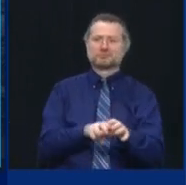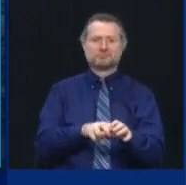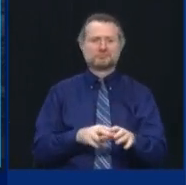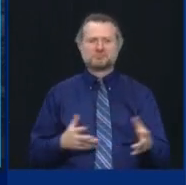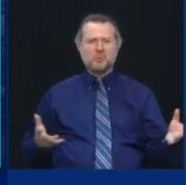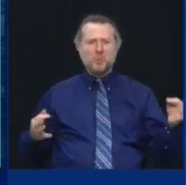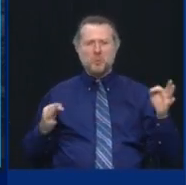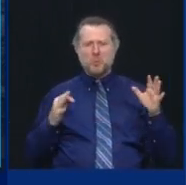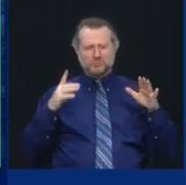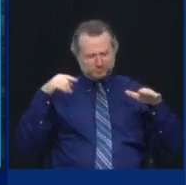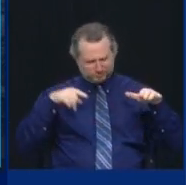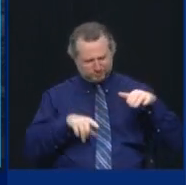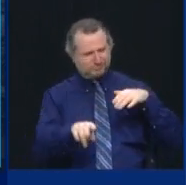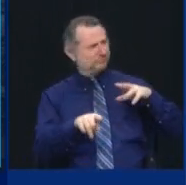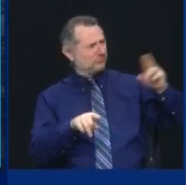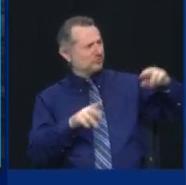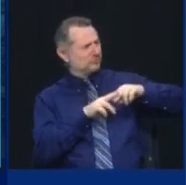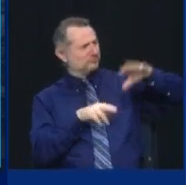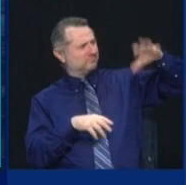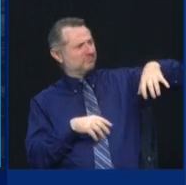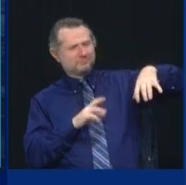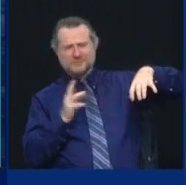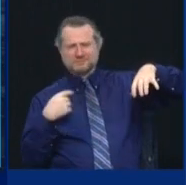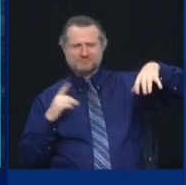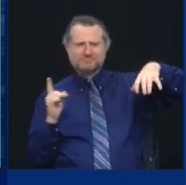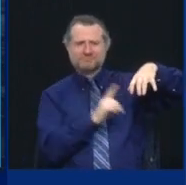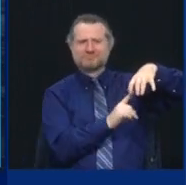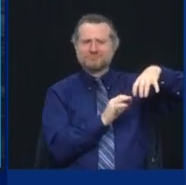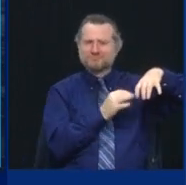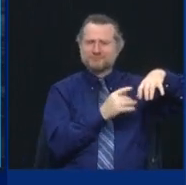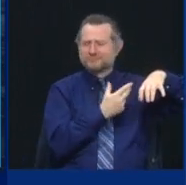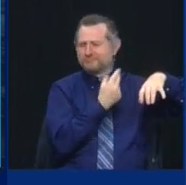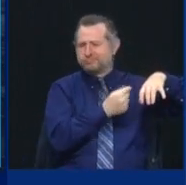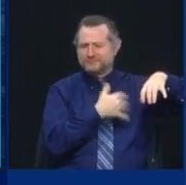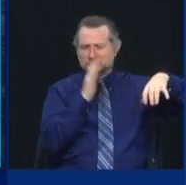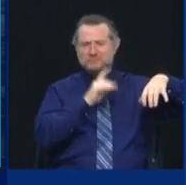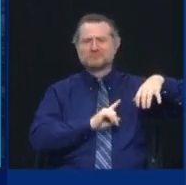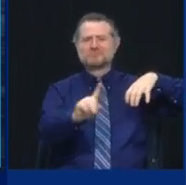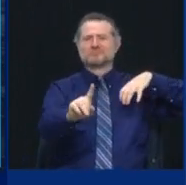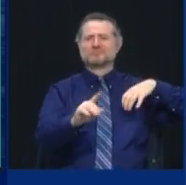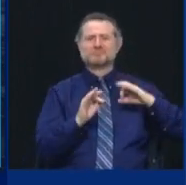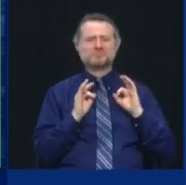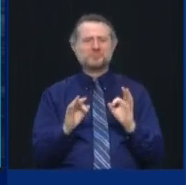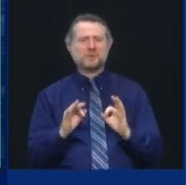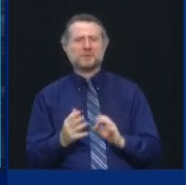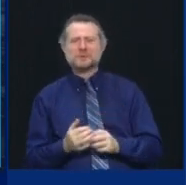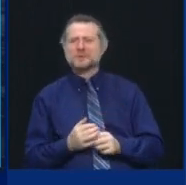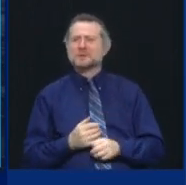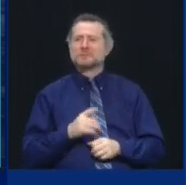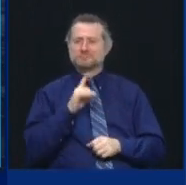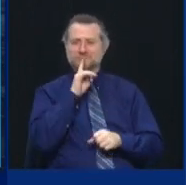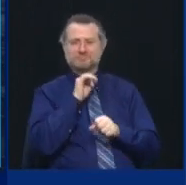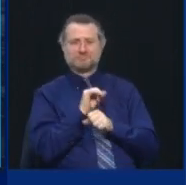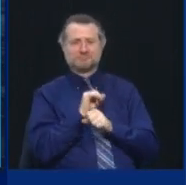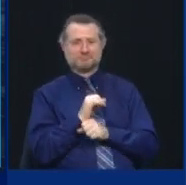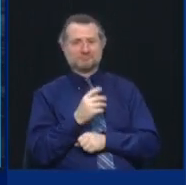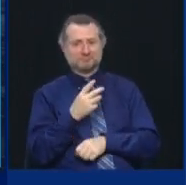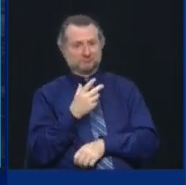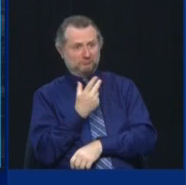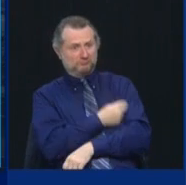the vaccination to get on the train. And if you get a vaccination,